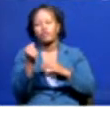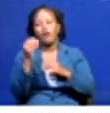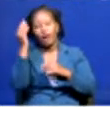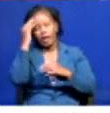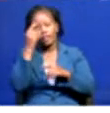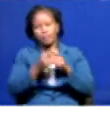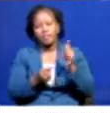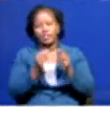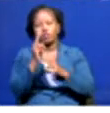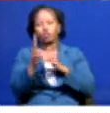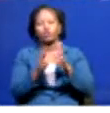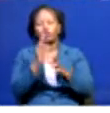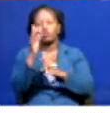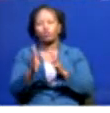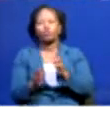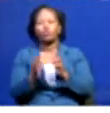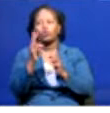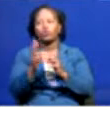year